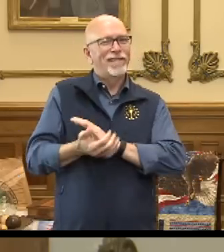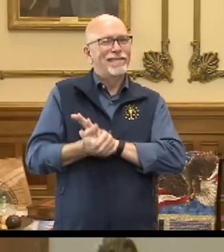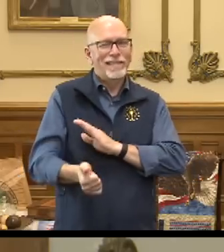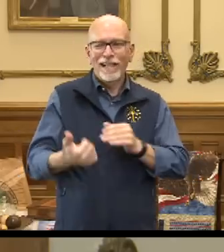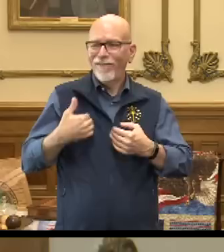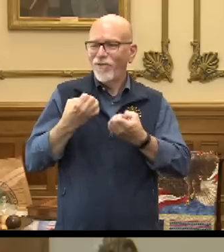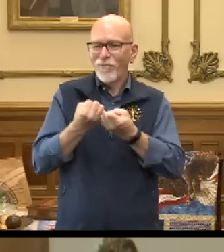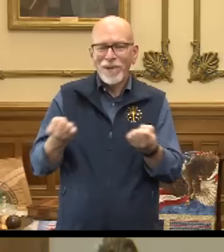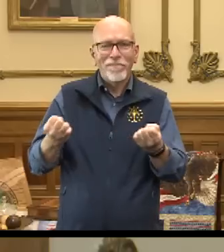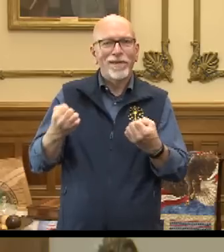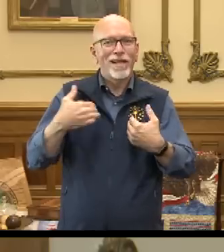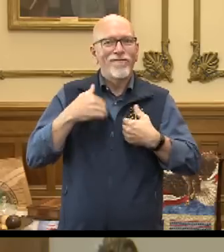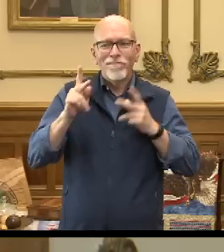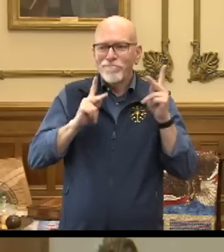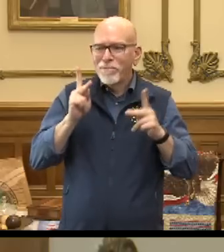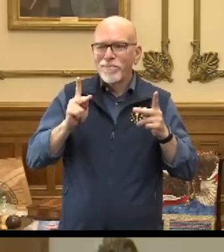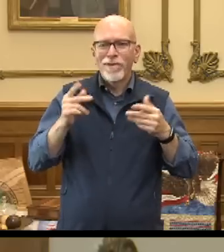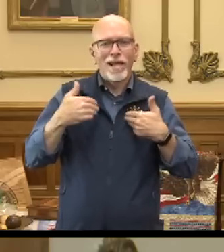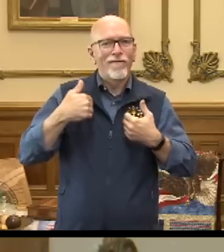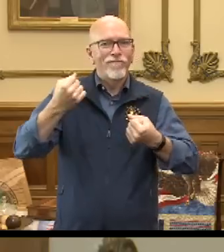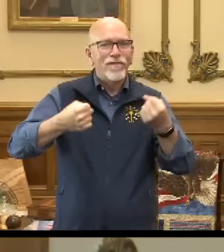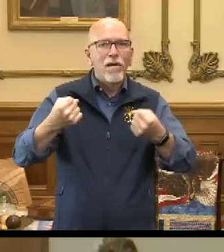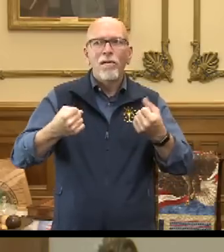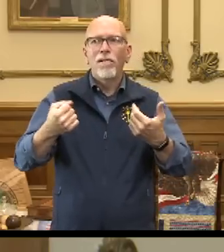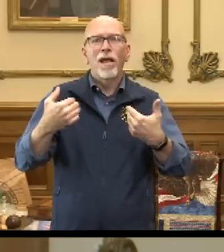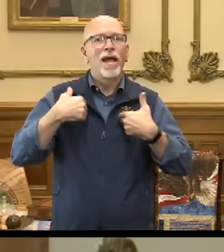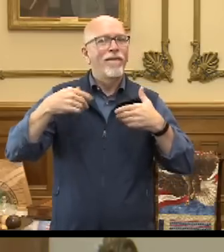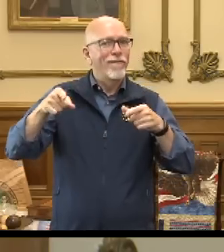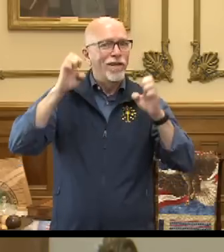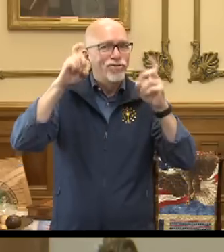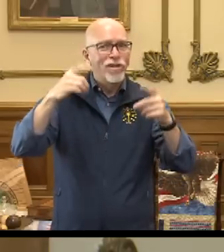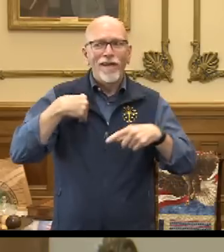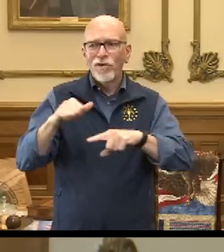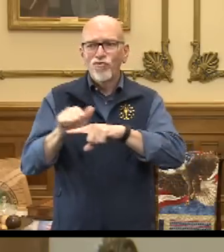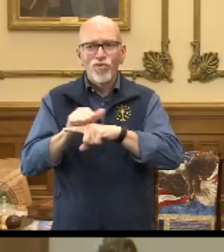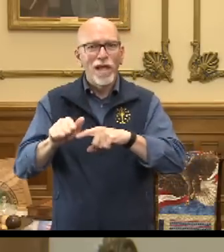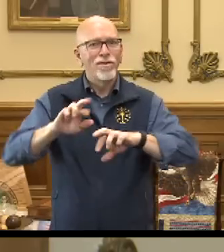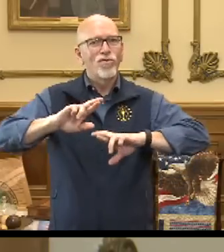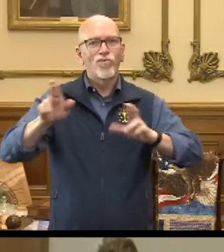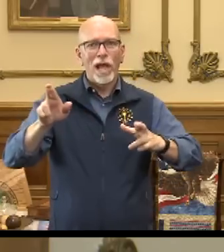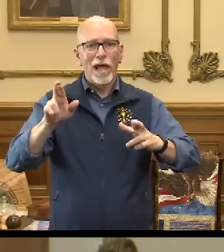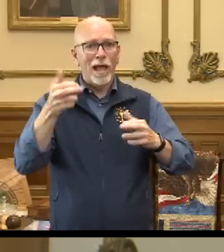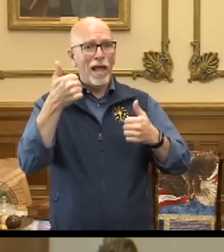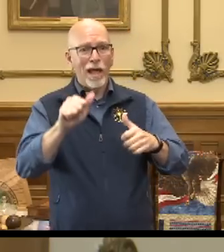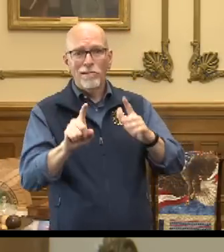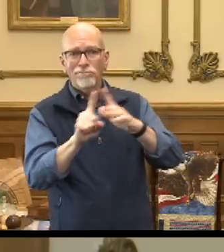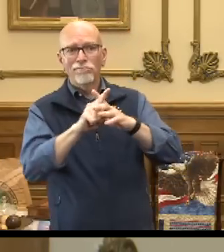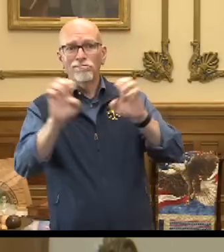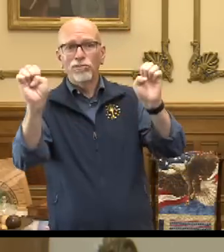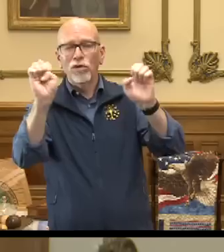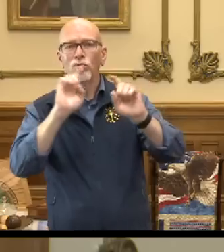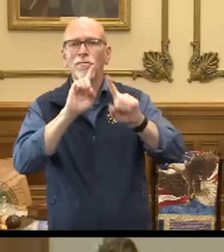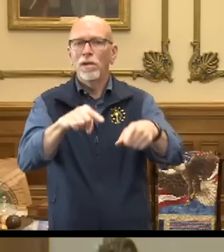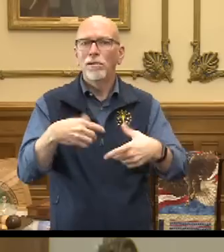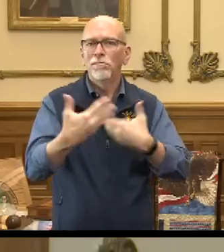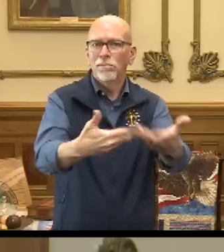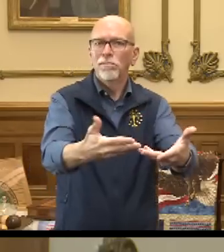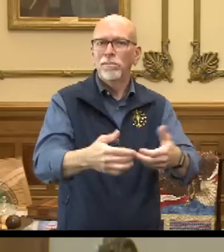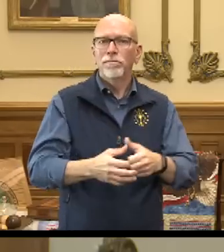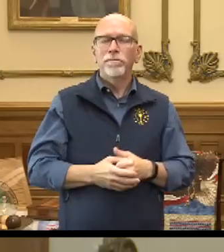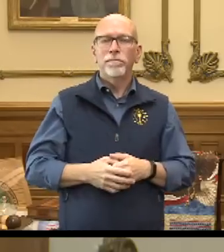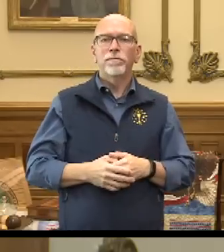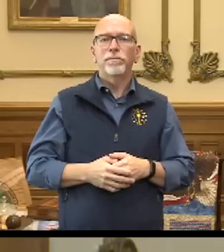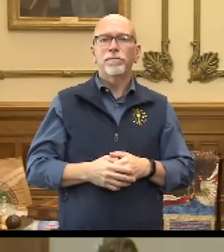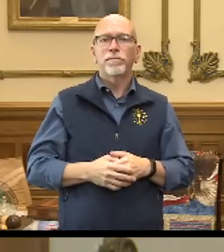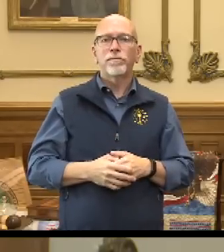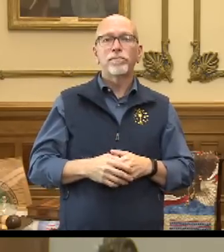equipment, personnel, vehicles, education, and training ready to respond to whatever emergency they might encounter.